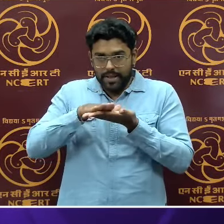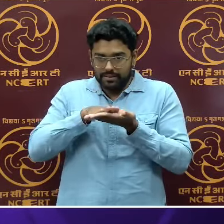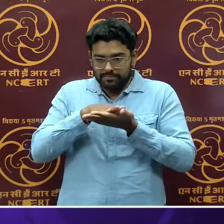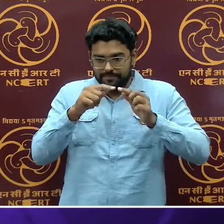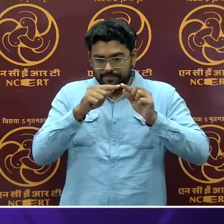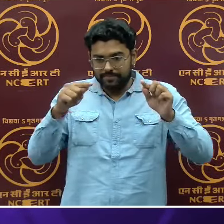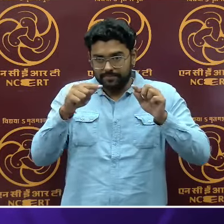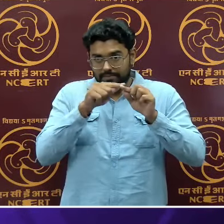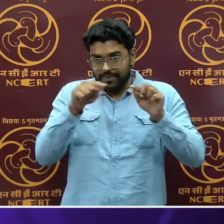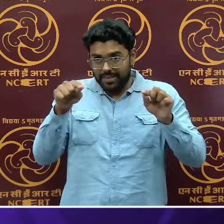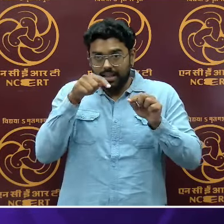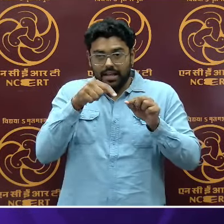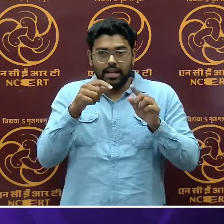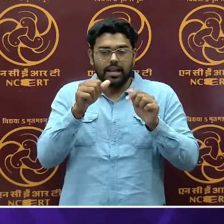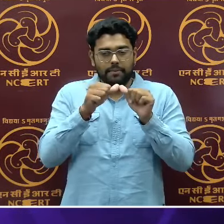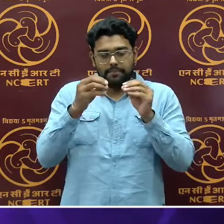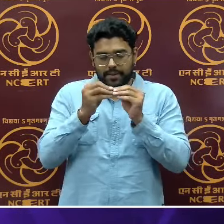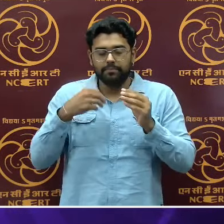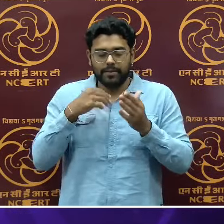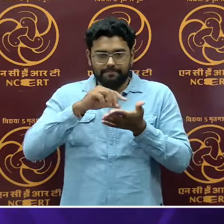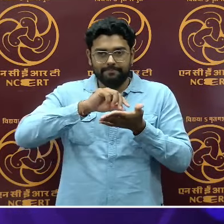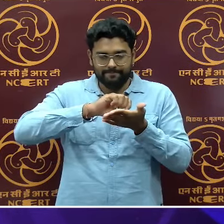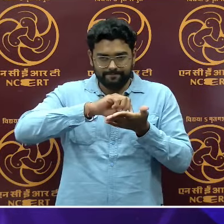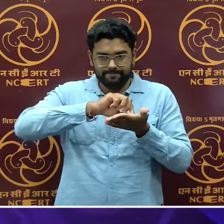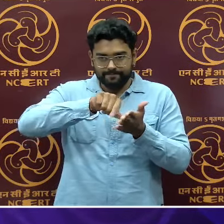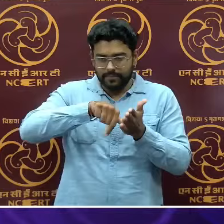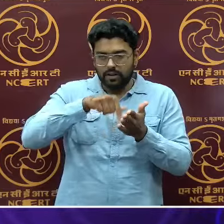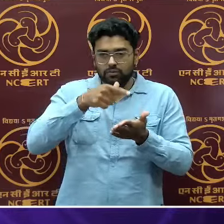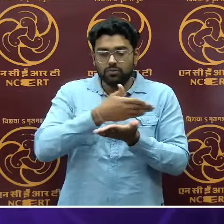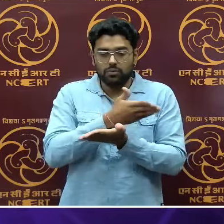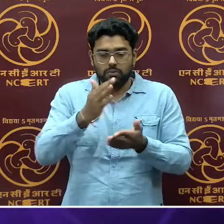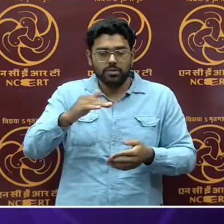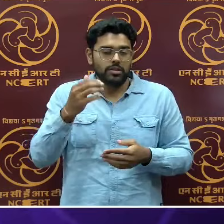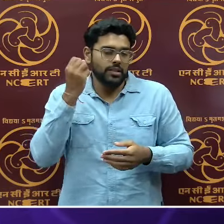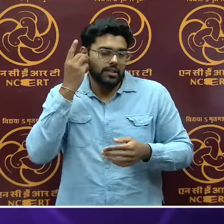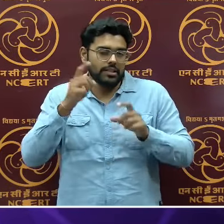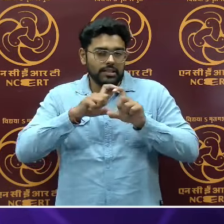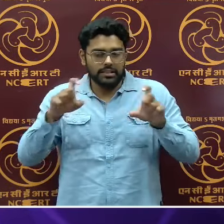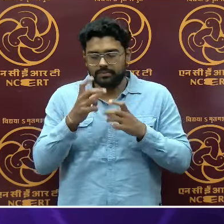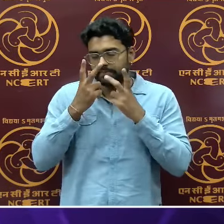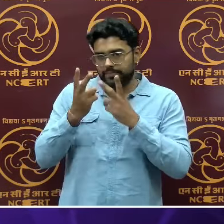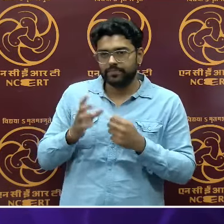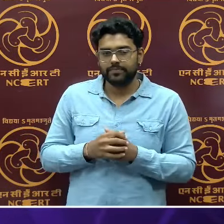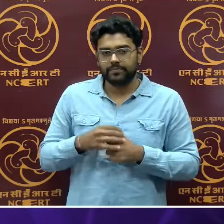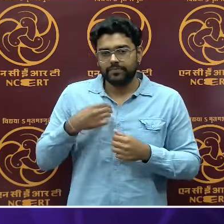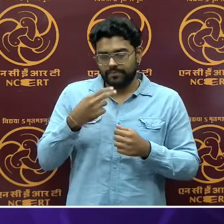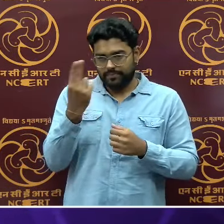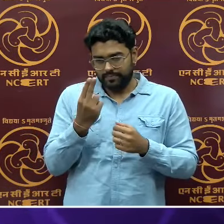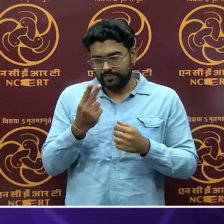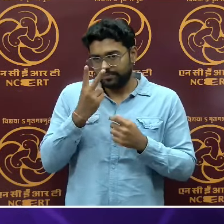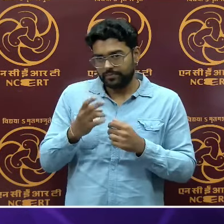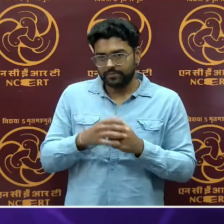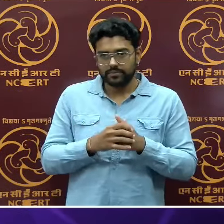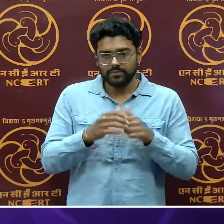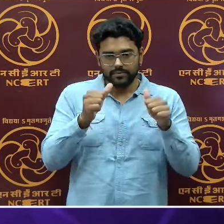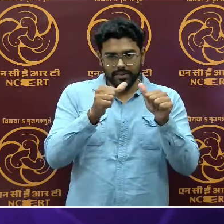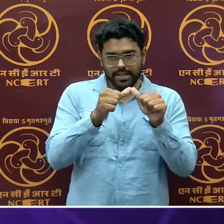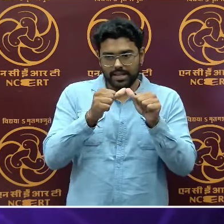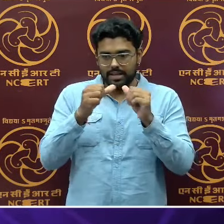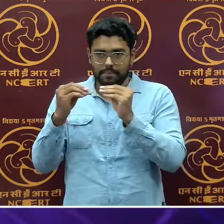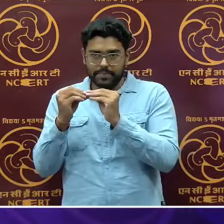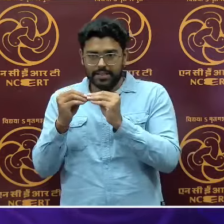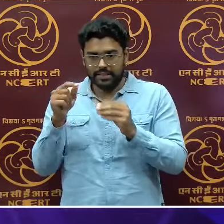I am going to construct this for you children so that you understand it in a perfect way. Let me draw this AB as 5